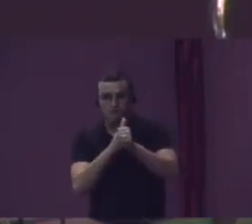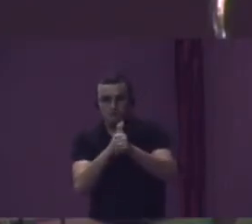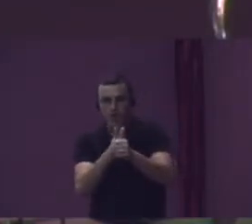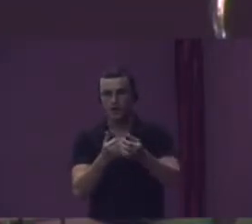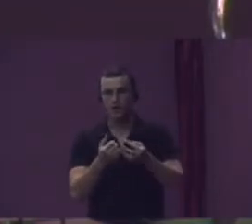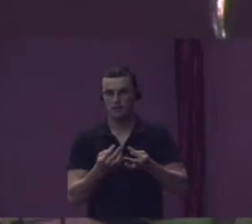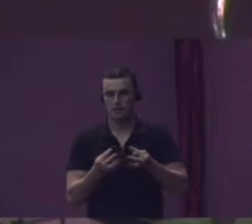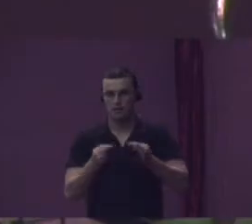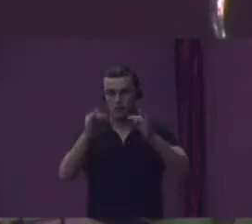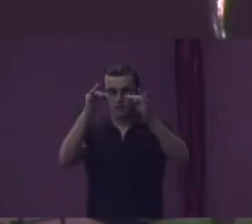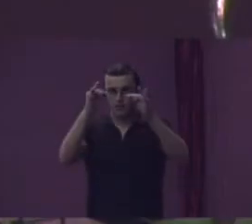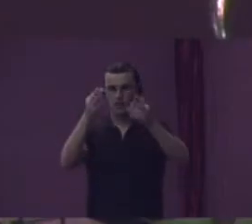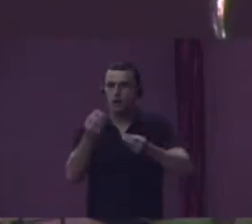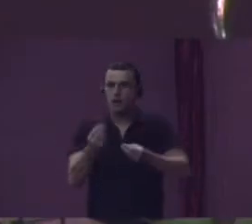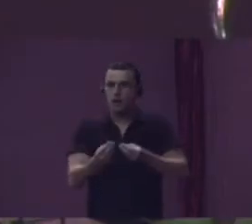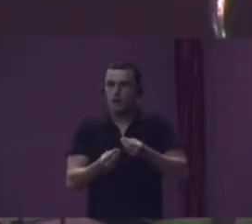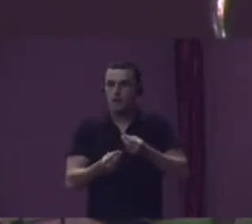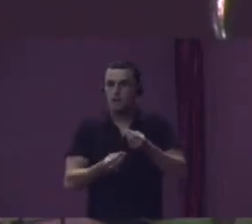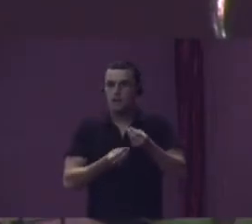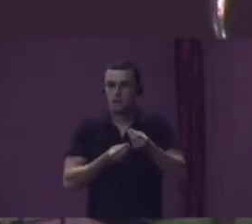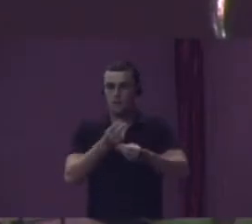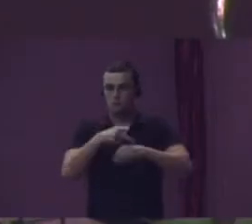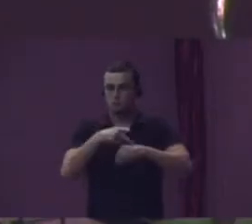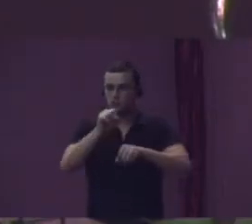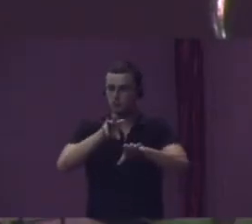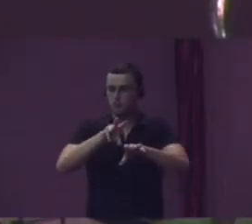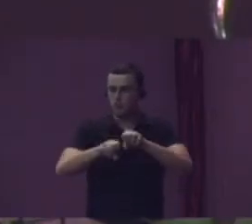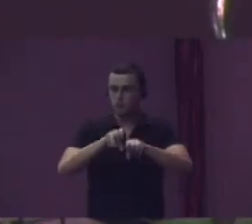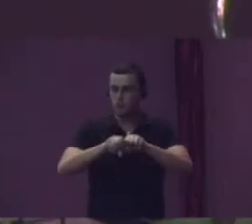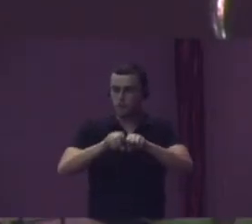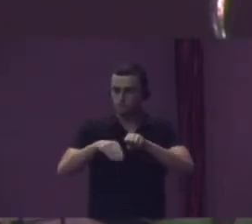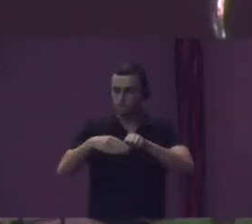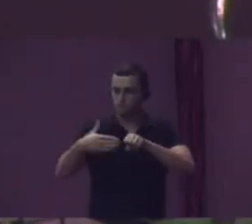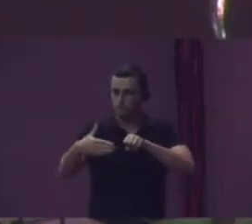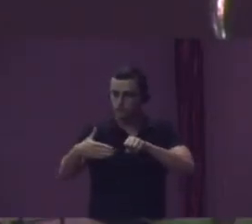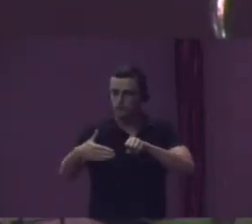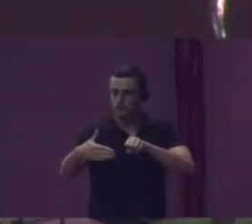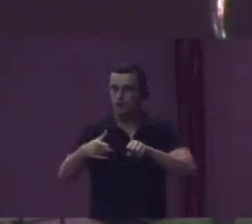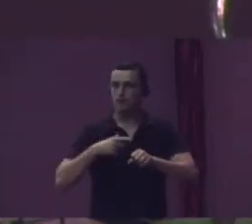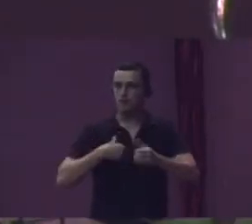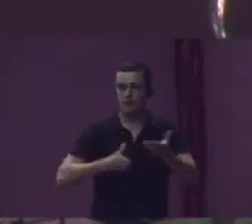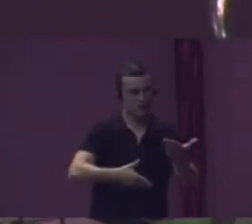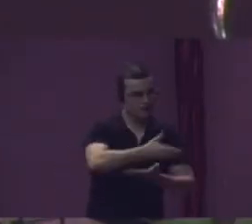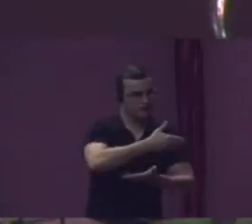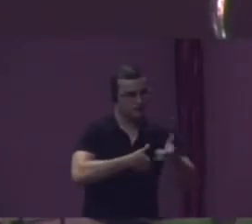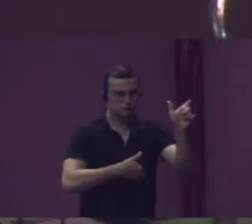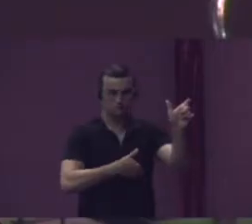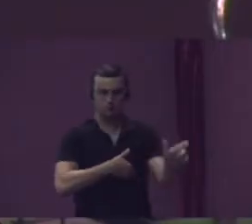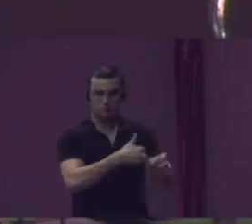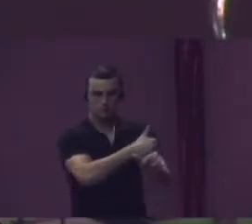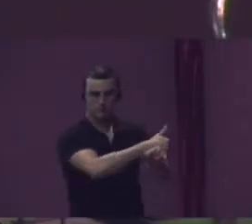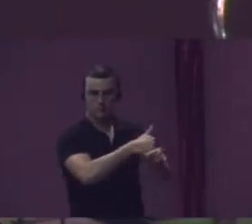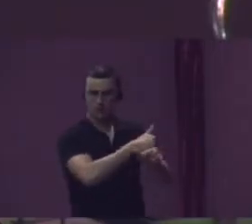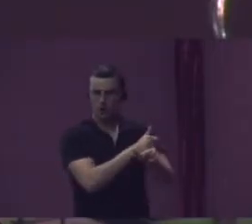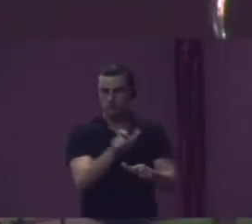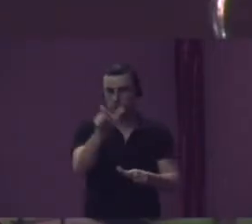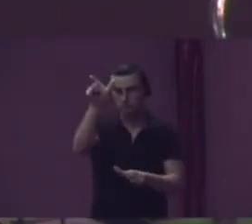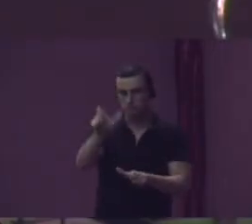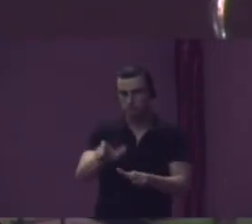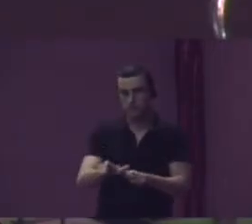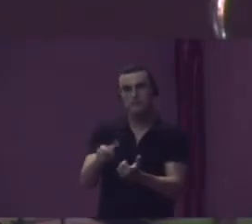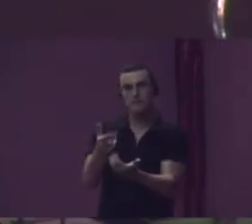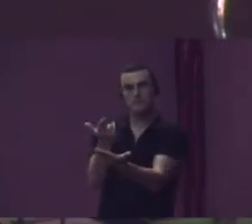redefining professional and patient relationships. Machines helped the medical gaze and penetrate the human